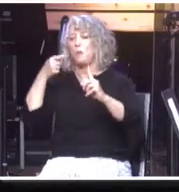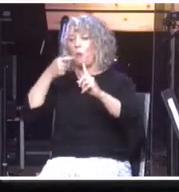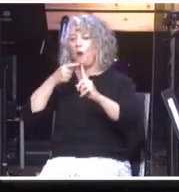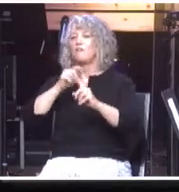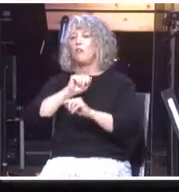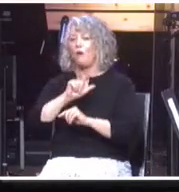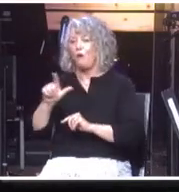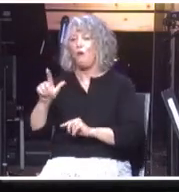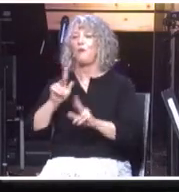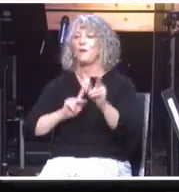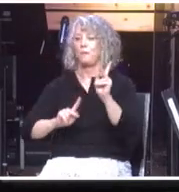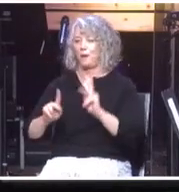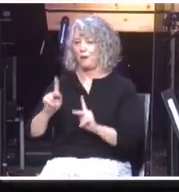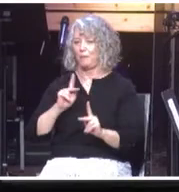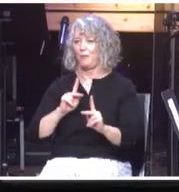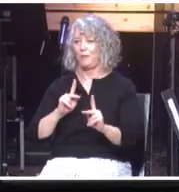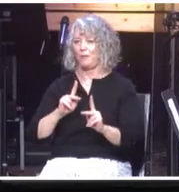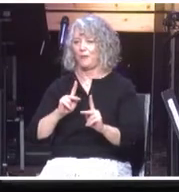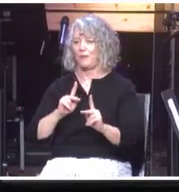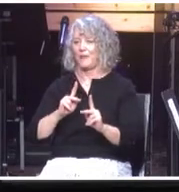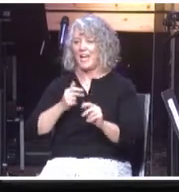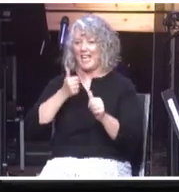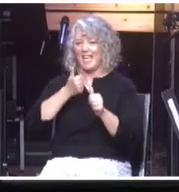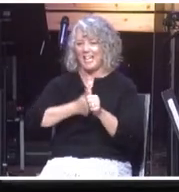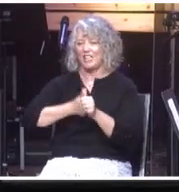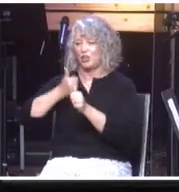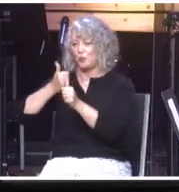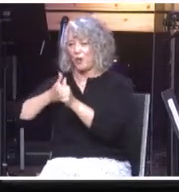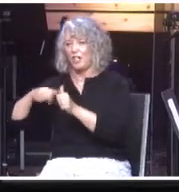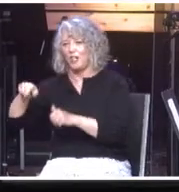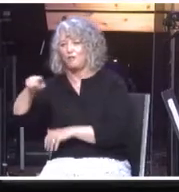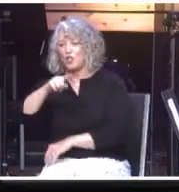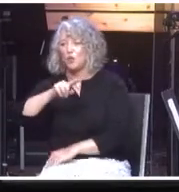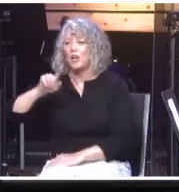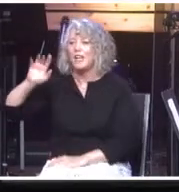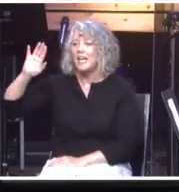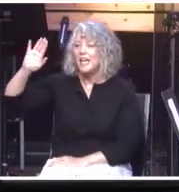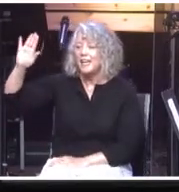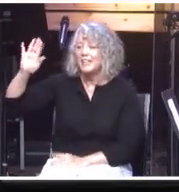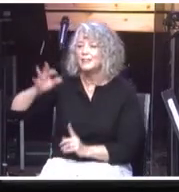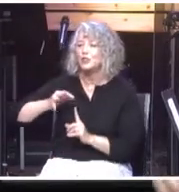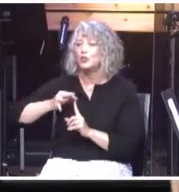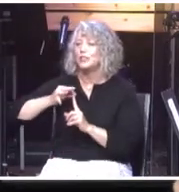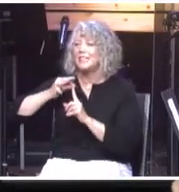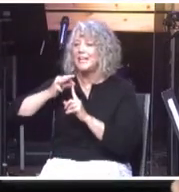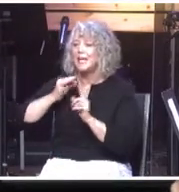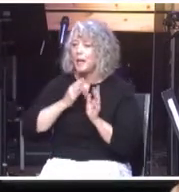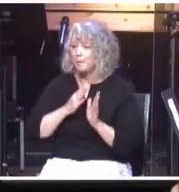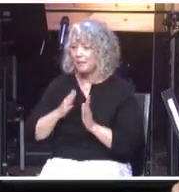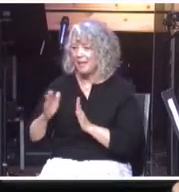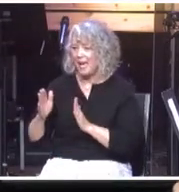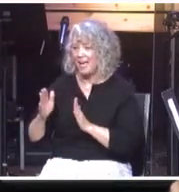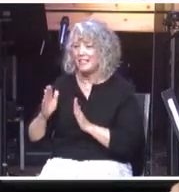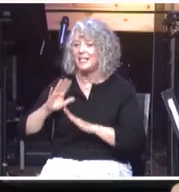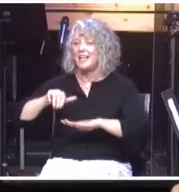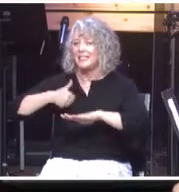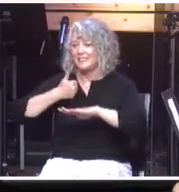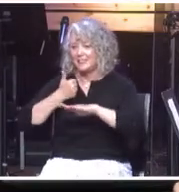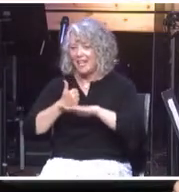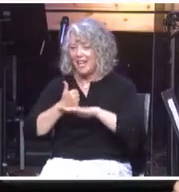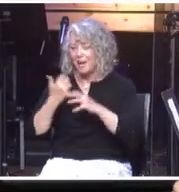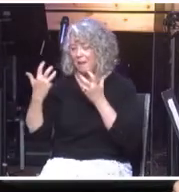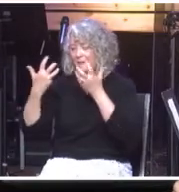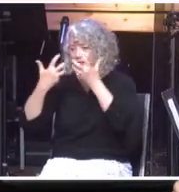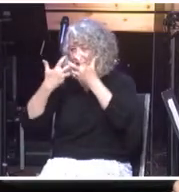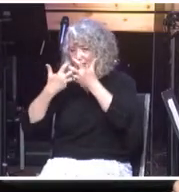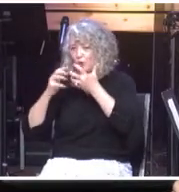every one of you. That is His unique, tailor-made plan for your life.